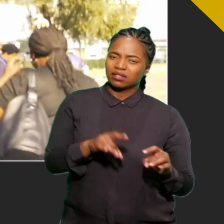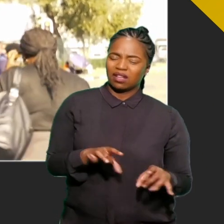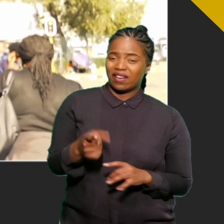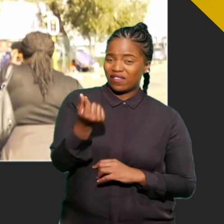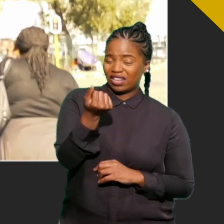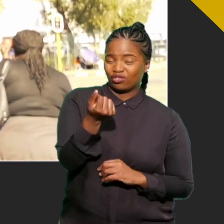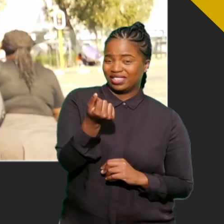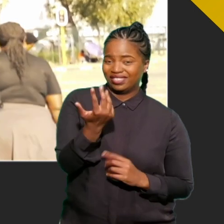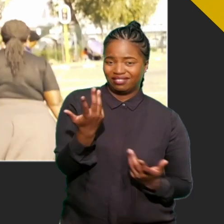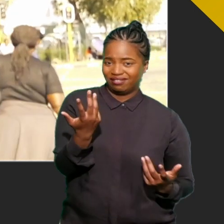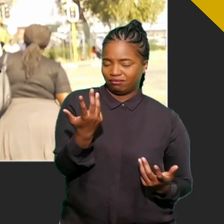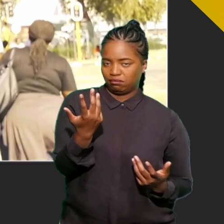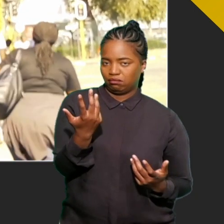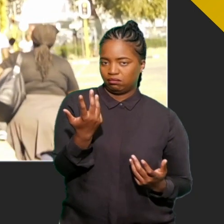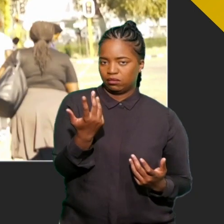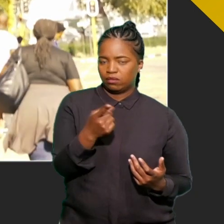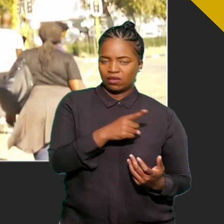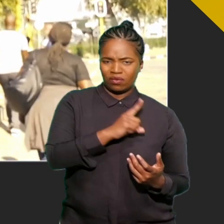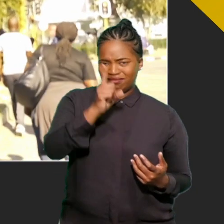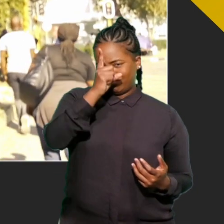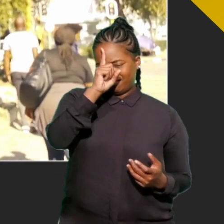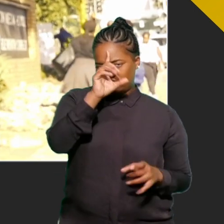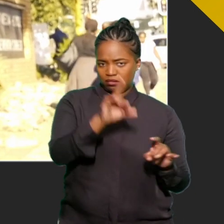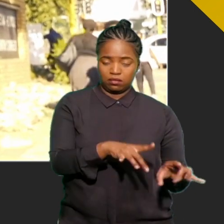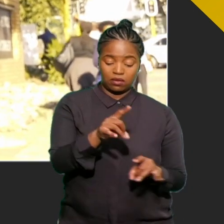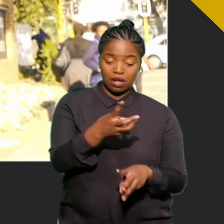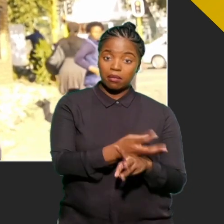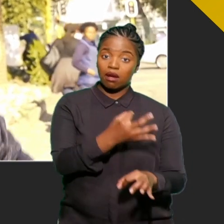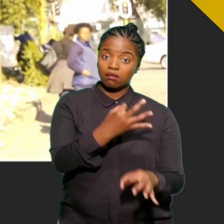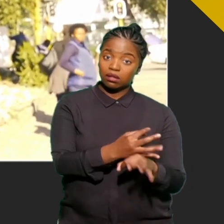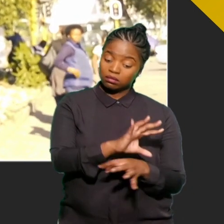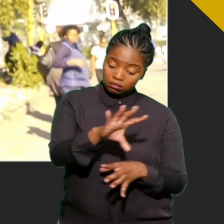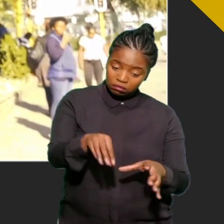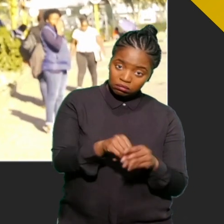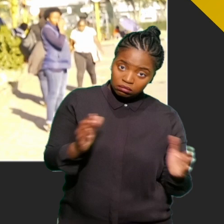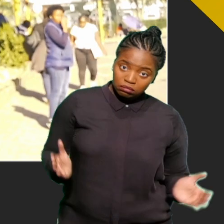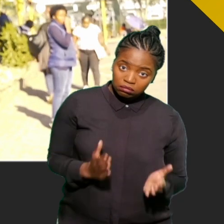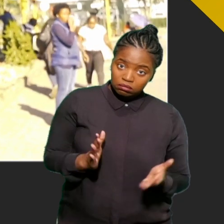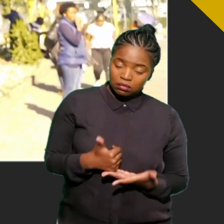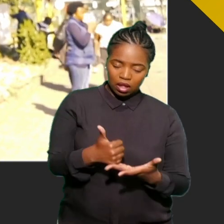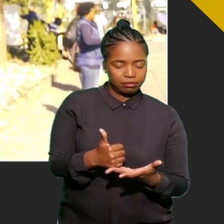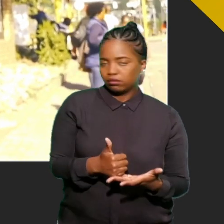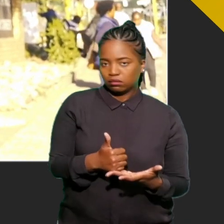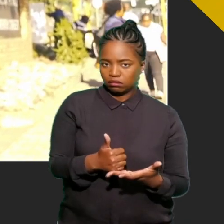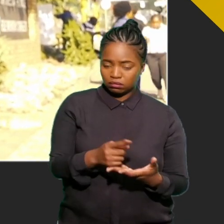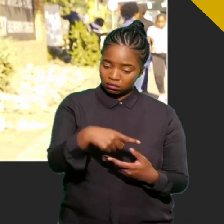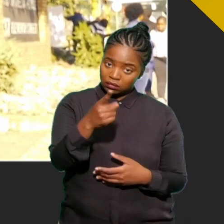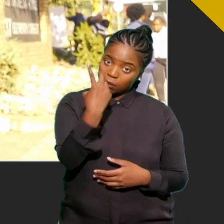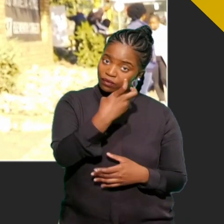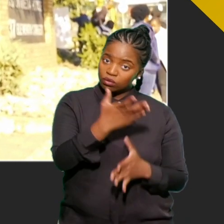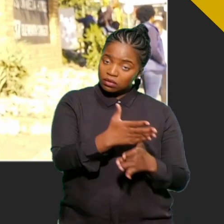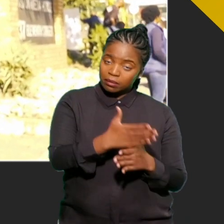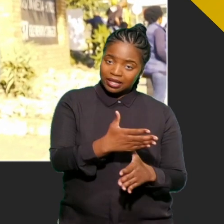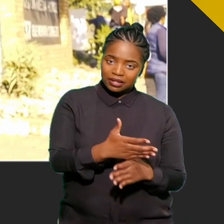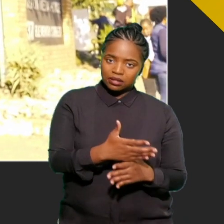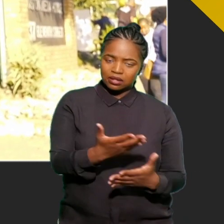financially. We black, so our parents might not be part of you raising that child. They might tell you to go find jobs, so